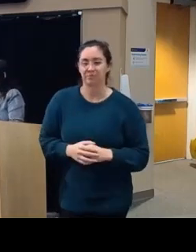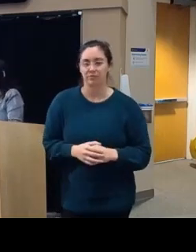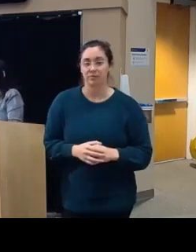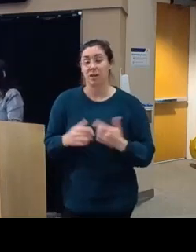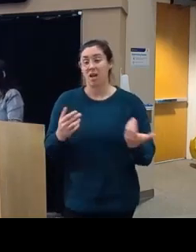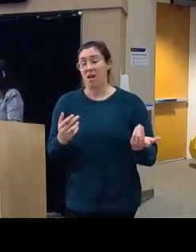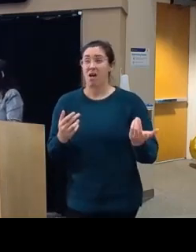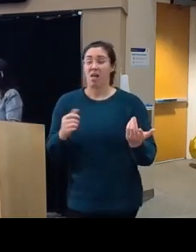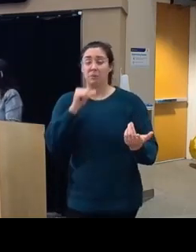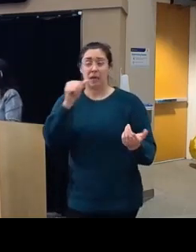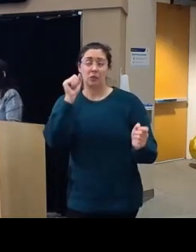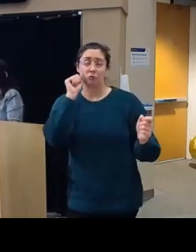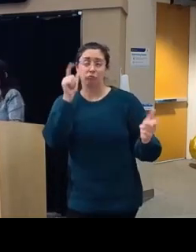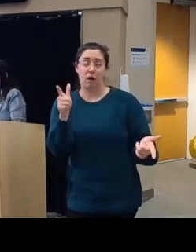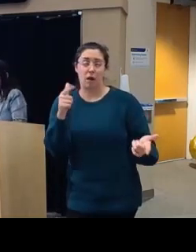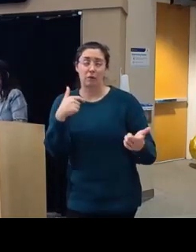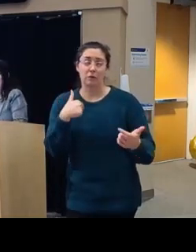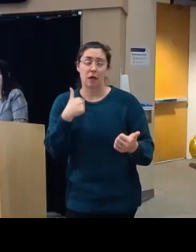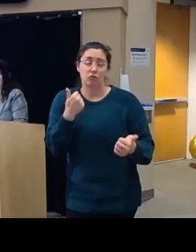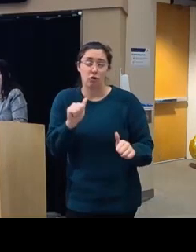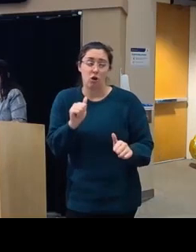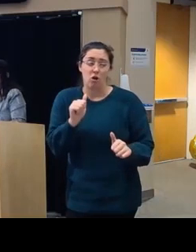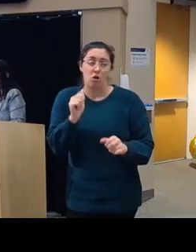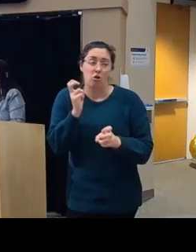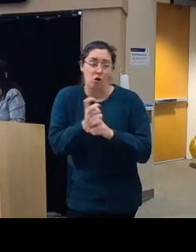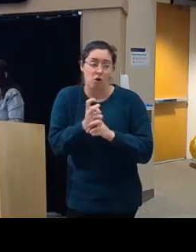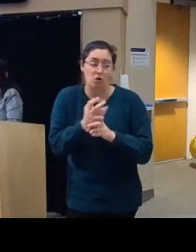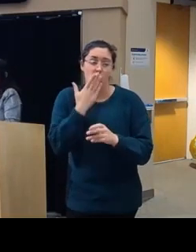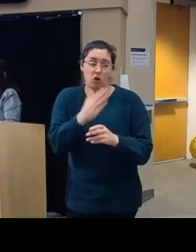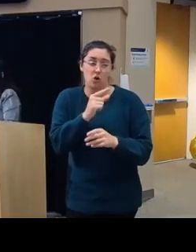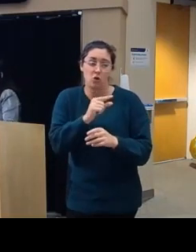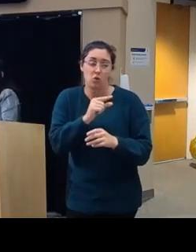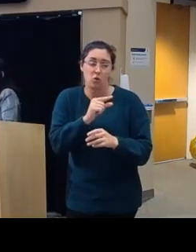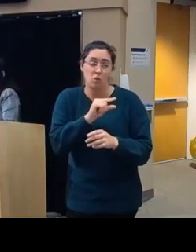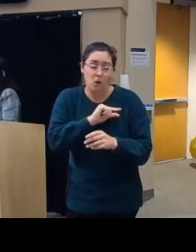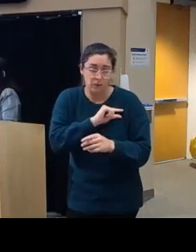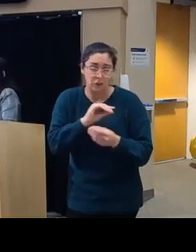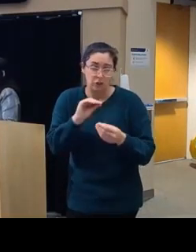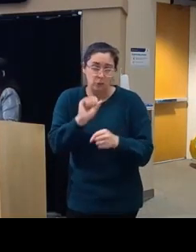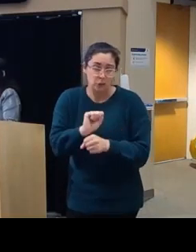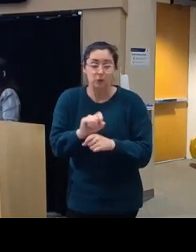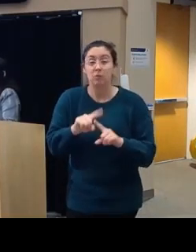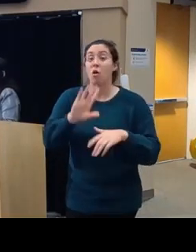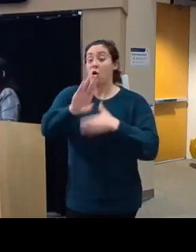don't want to say I'm surprised because I try really hard to do high quality work, but all of the sessions, so each of the